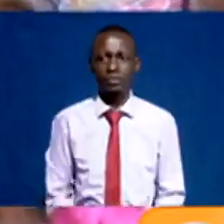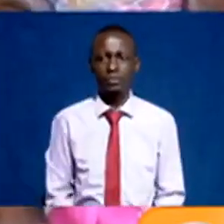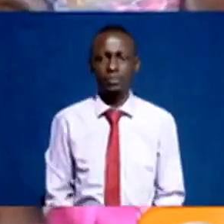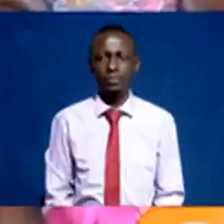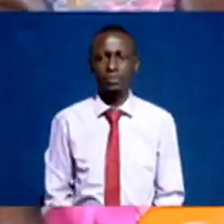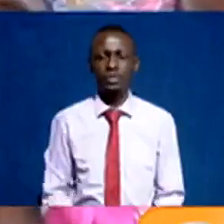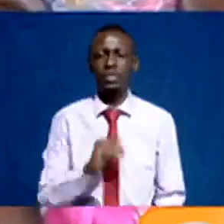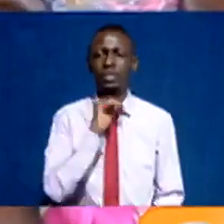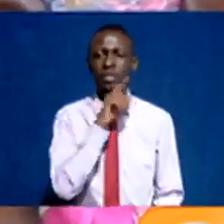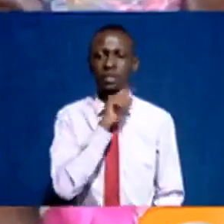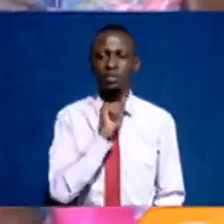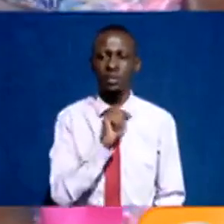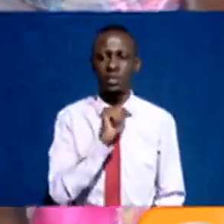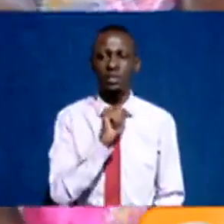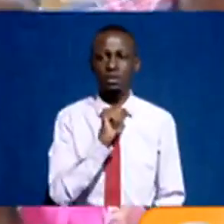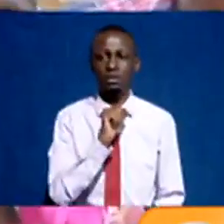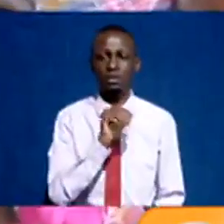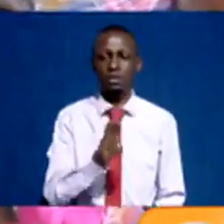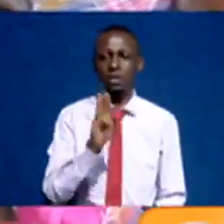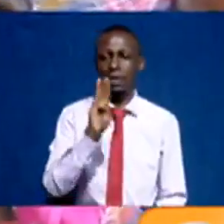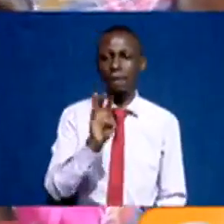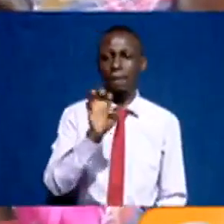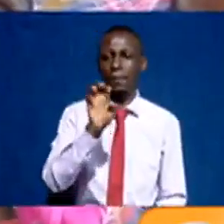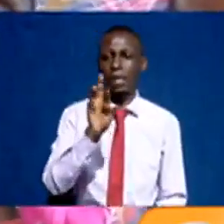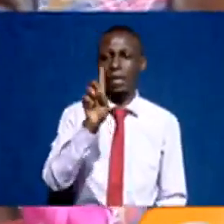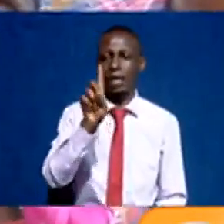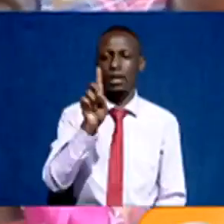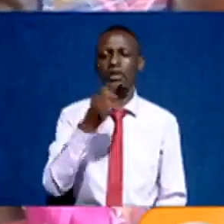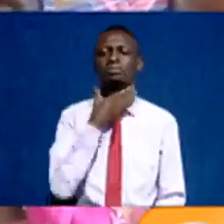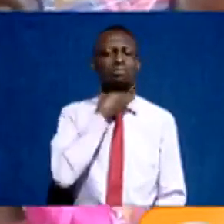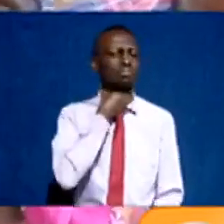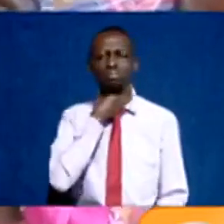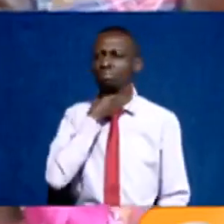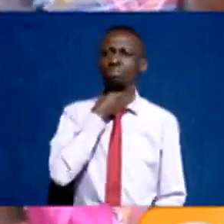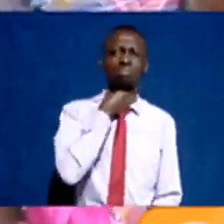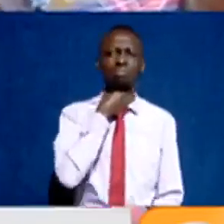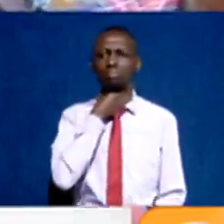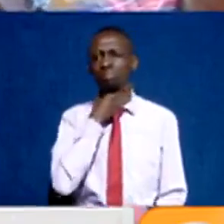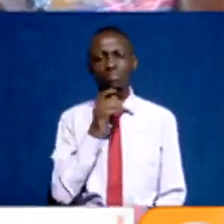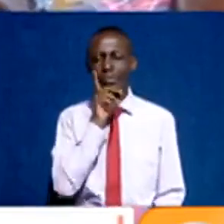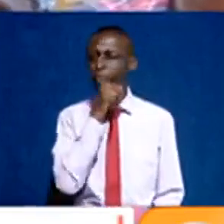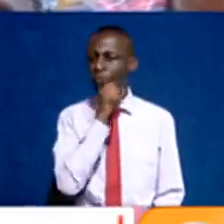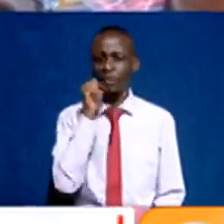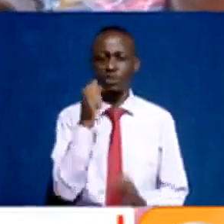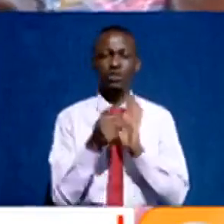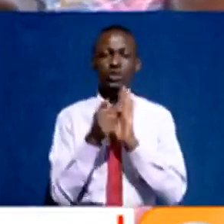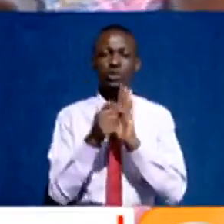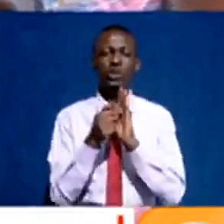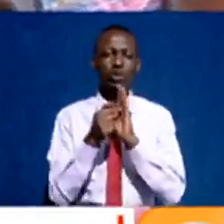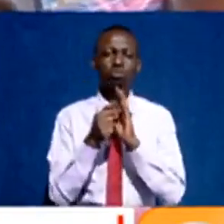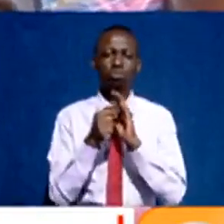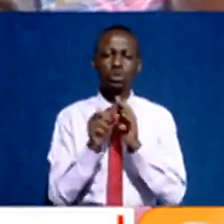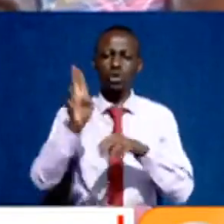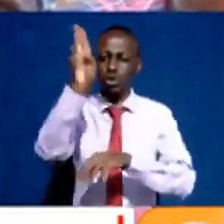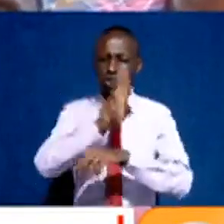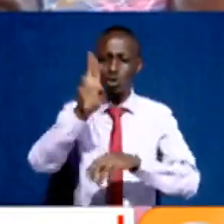The late Bernard was actually strangled. There was some mark on the neck, which was caused by a rope.